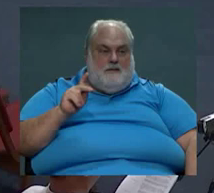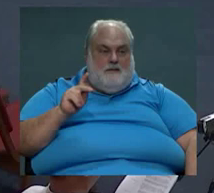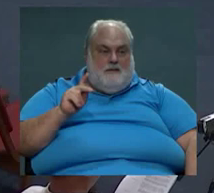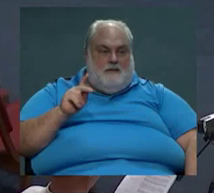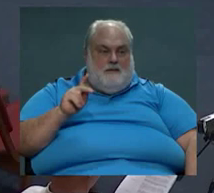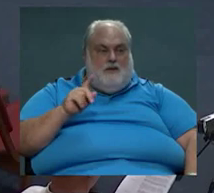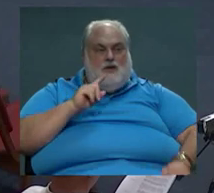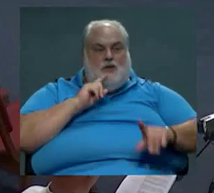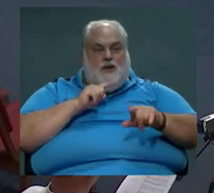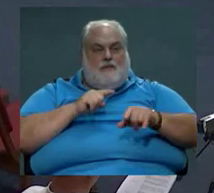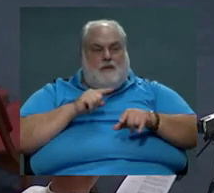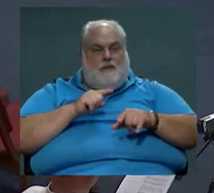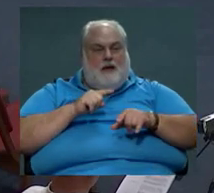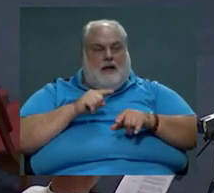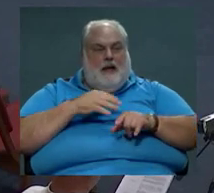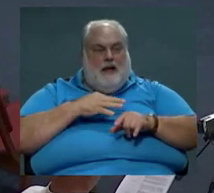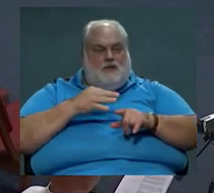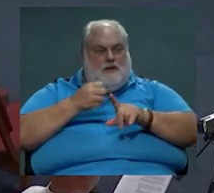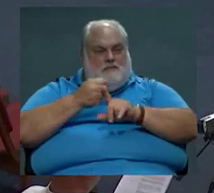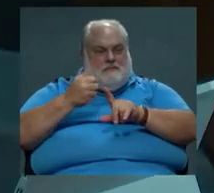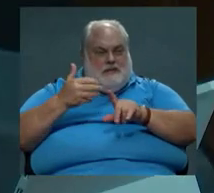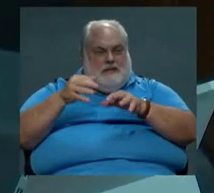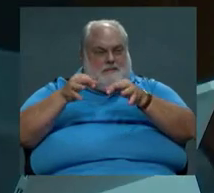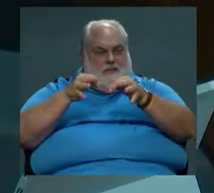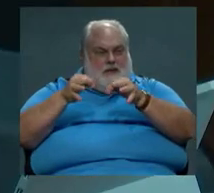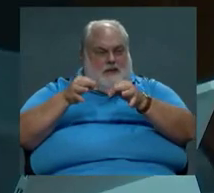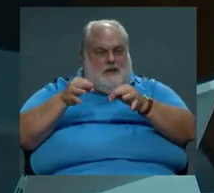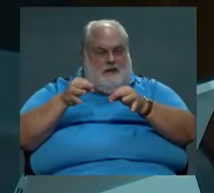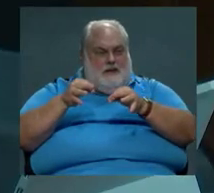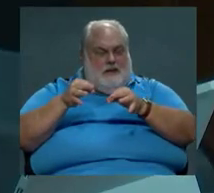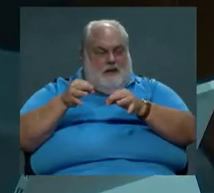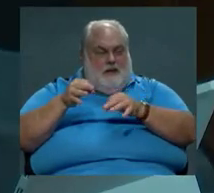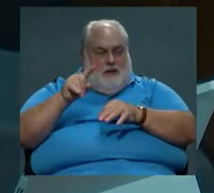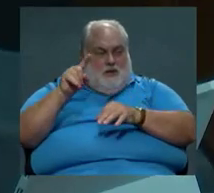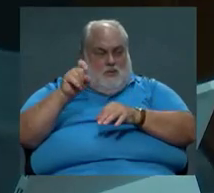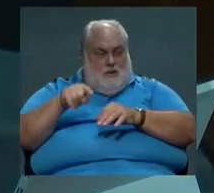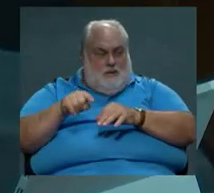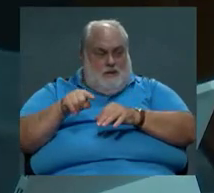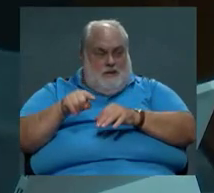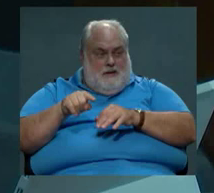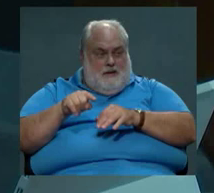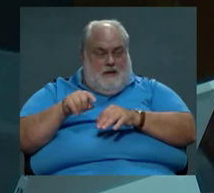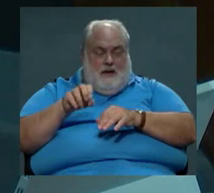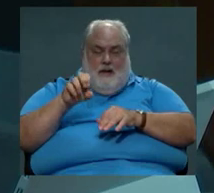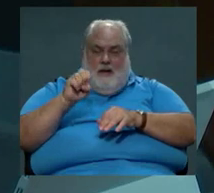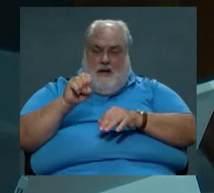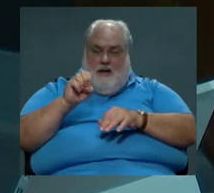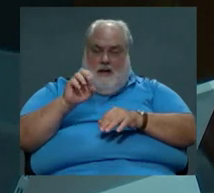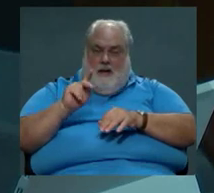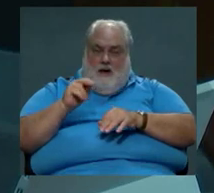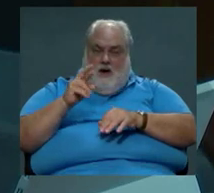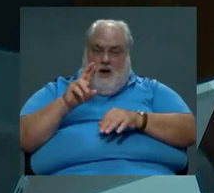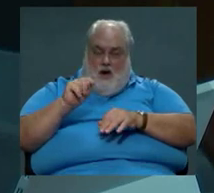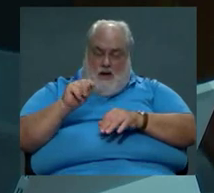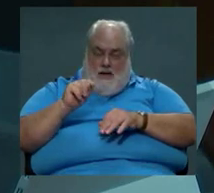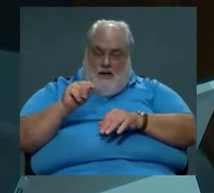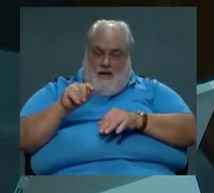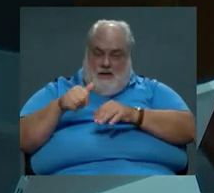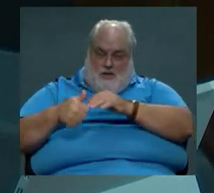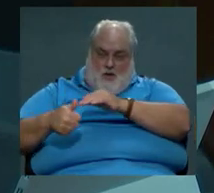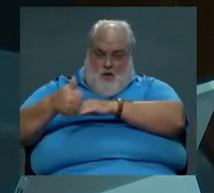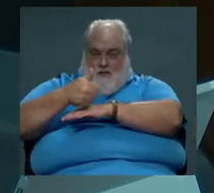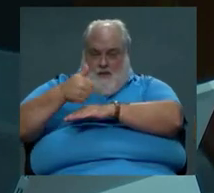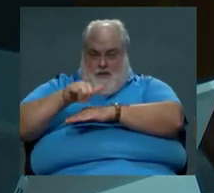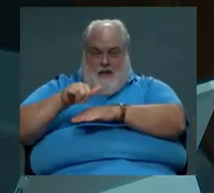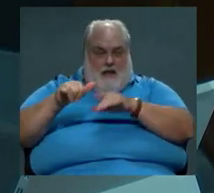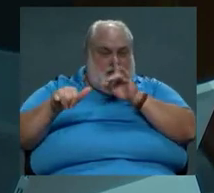You answered my question, but I'd like for you to explain it to me, please. My question was, is Mr. Eckhart over this golf course like he is with the other